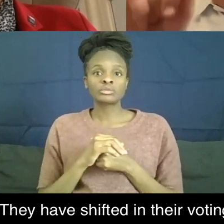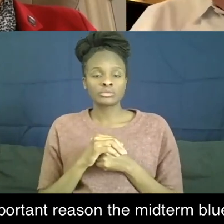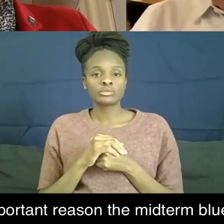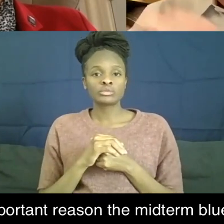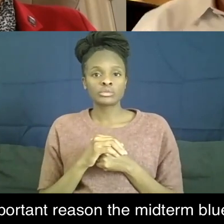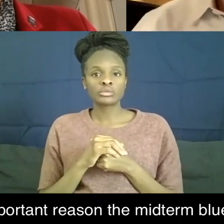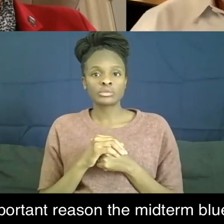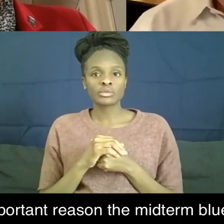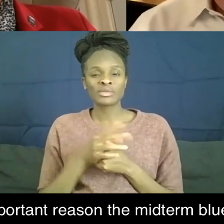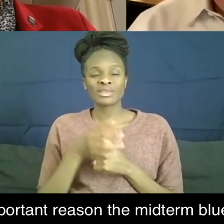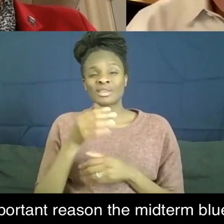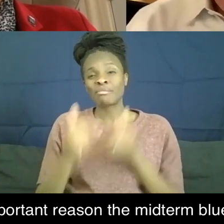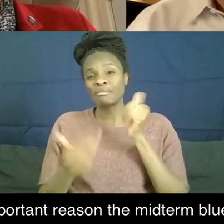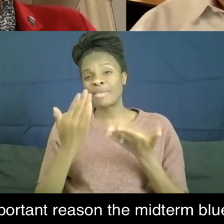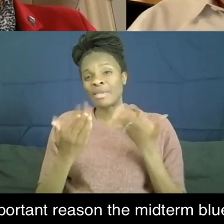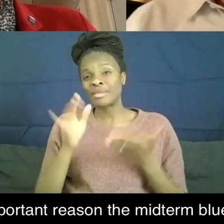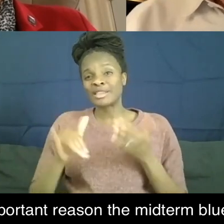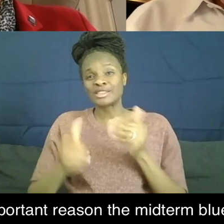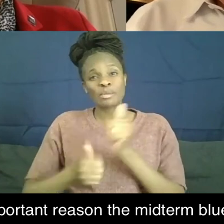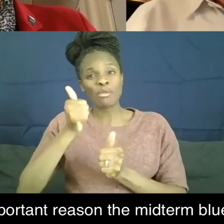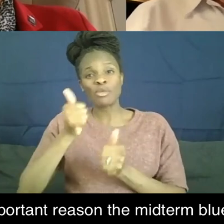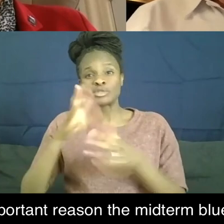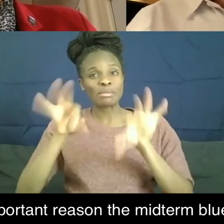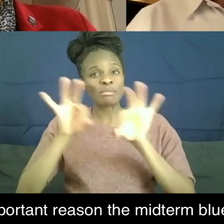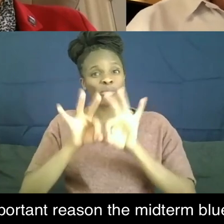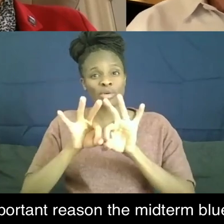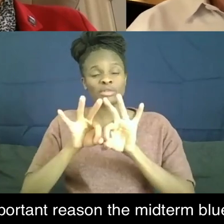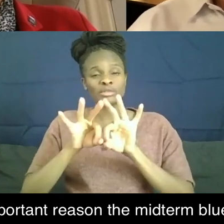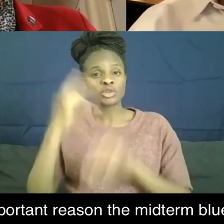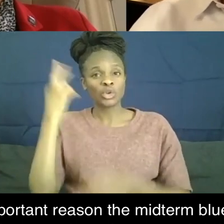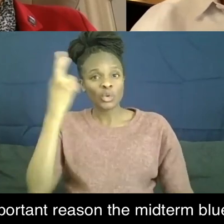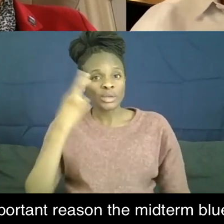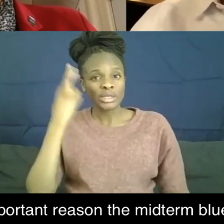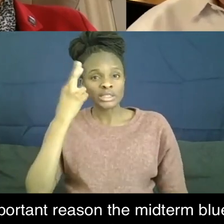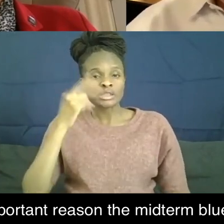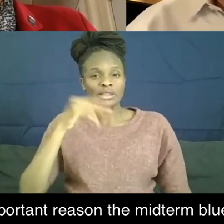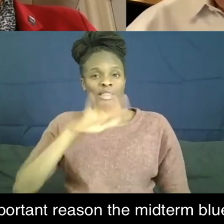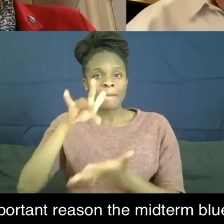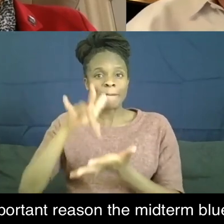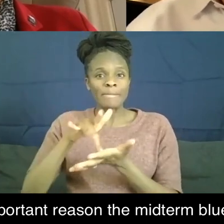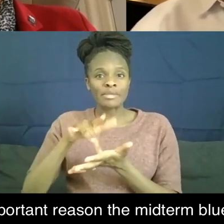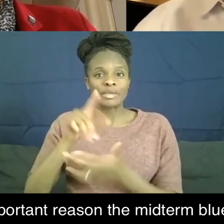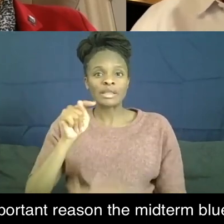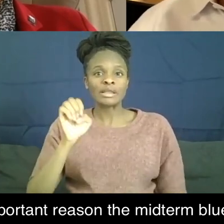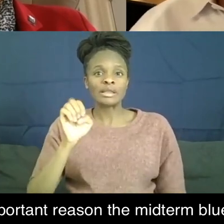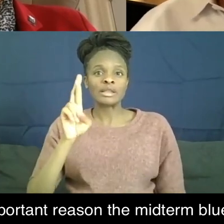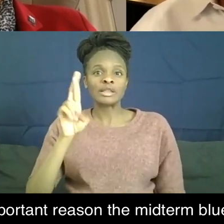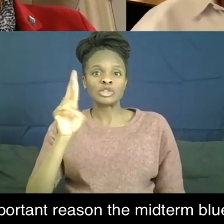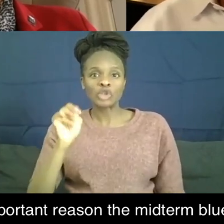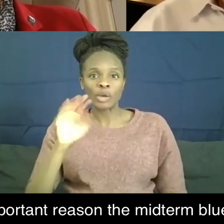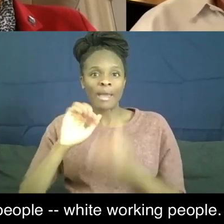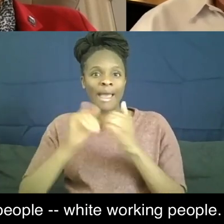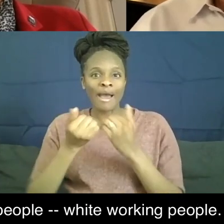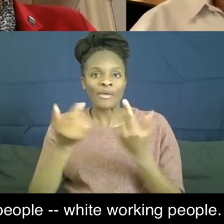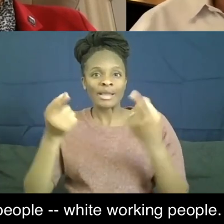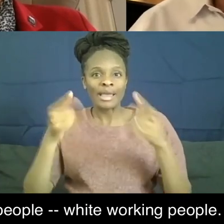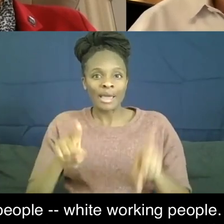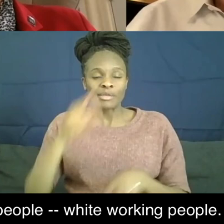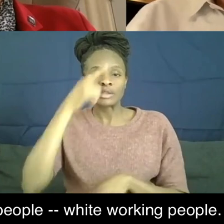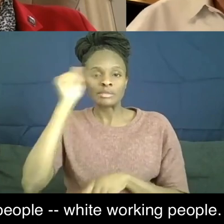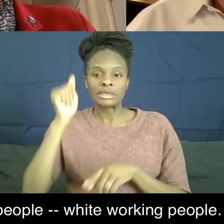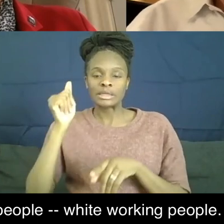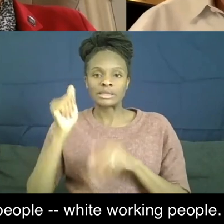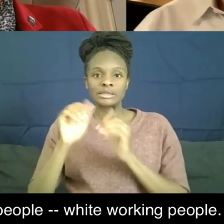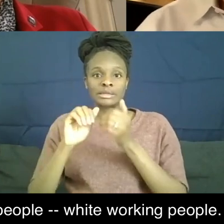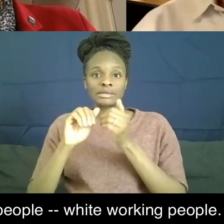probably the most important reason, um, the midterm blue wave happened was because of shifts of working people,